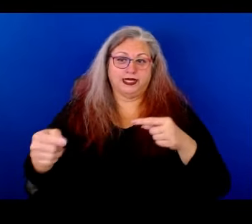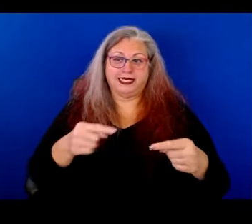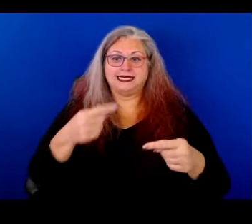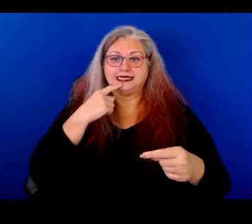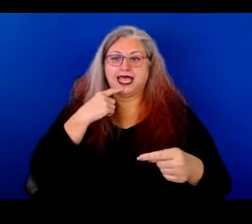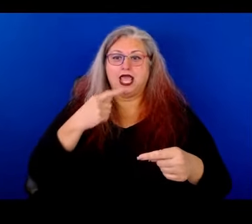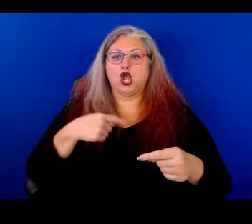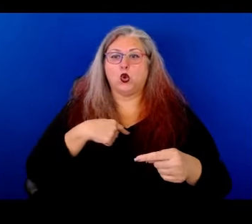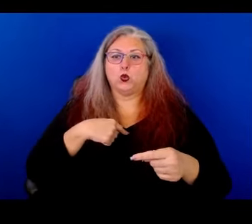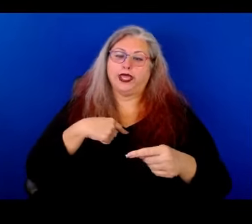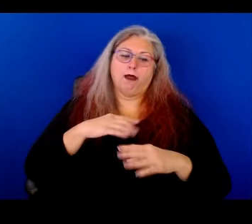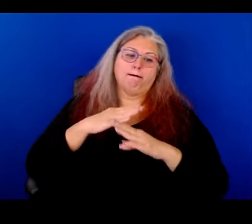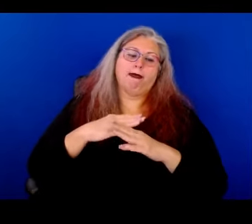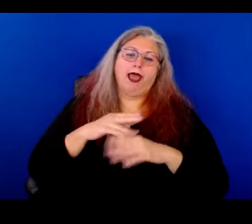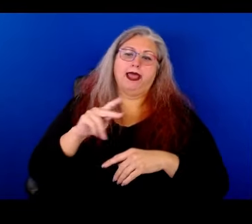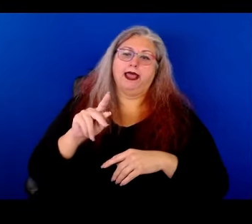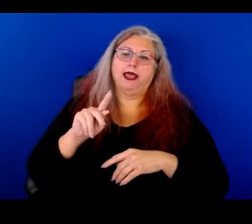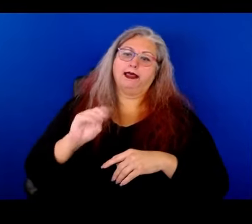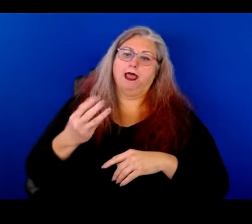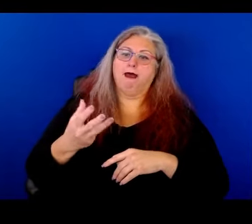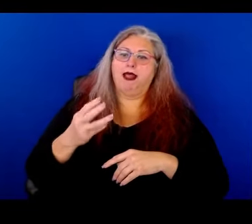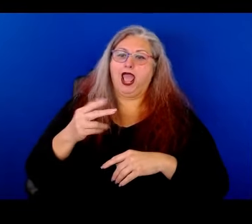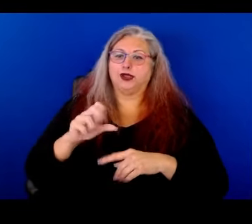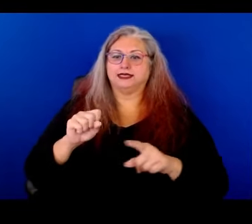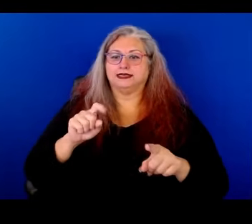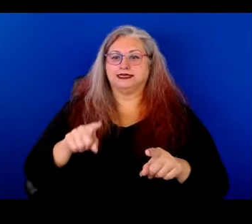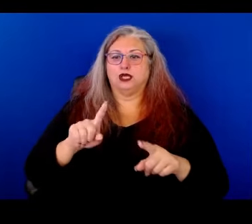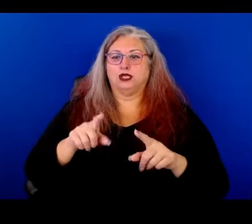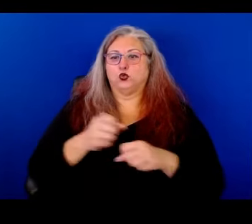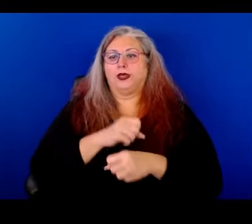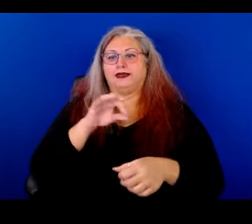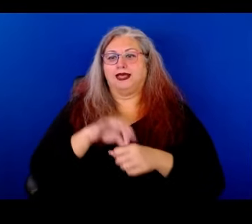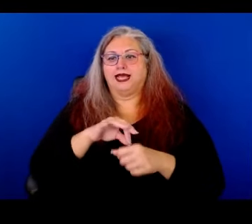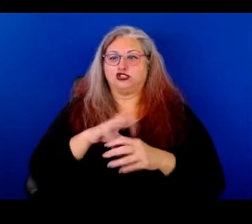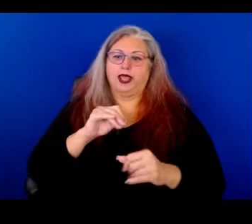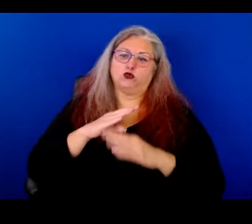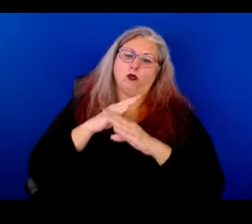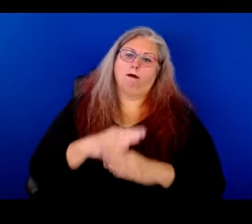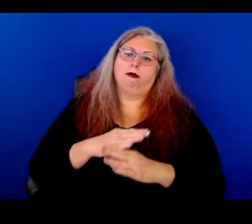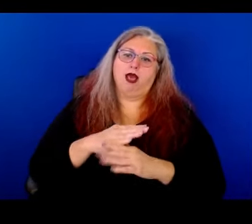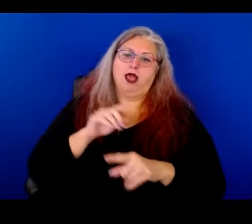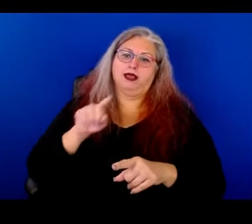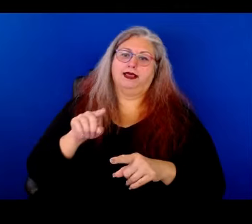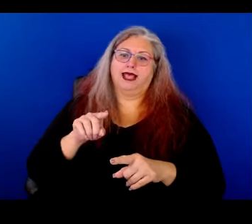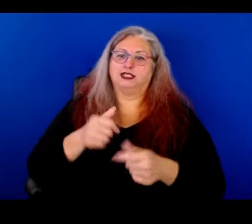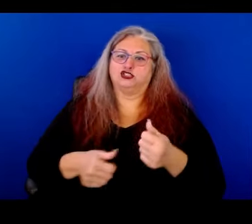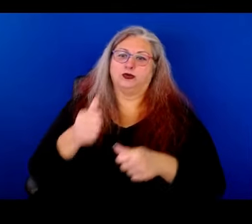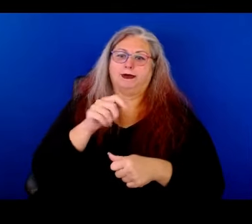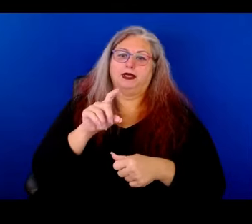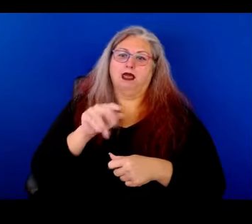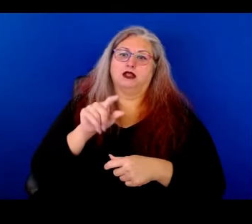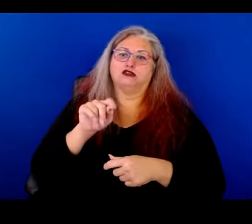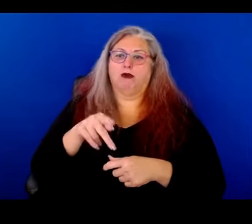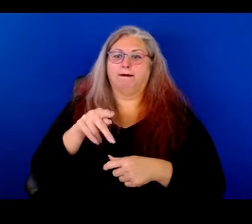that we're standing in the way of Kamala Harris winning the election and blocking the supremacist